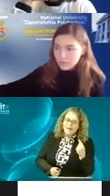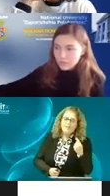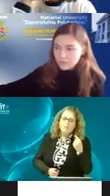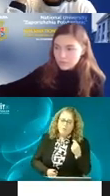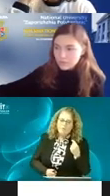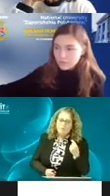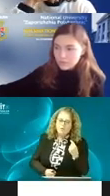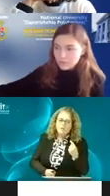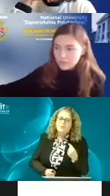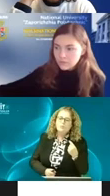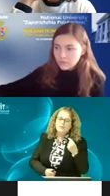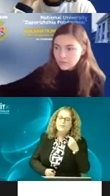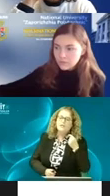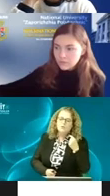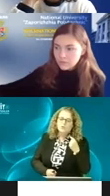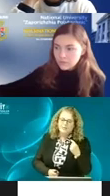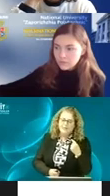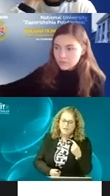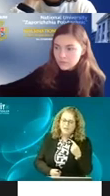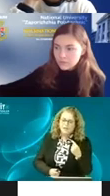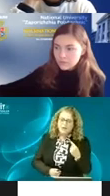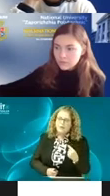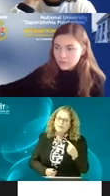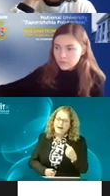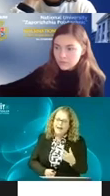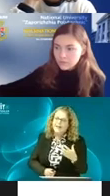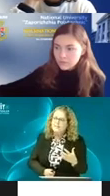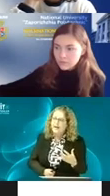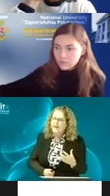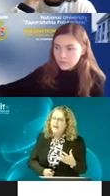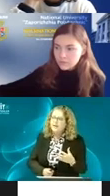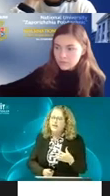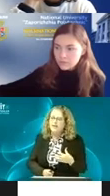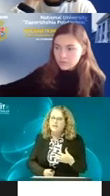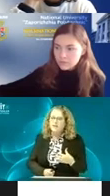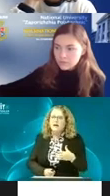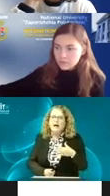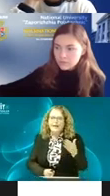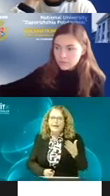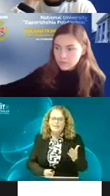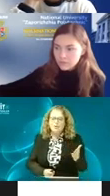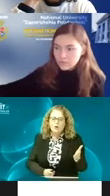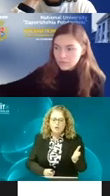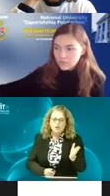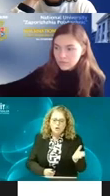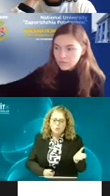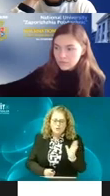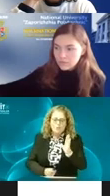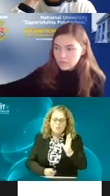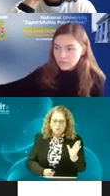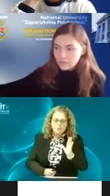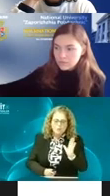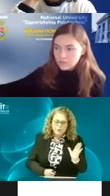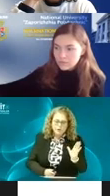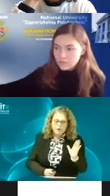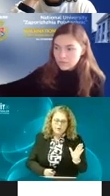then even more important is what is the user intention? Because I can say that I can ask the question, you know what the